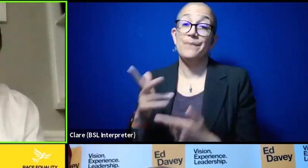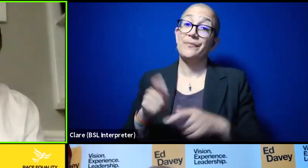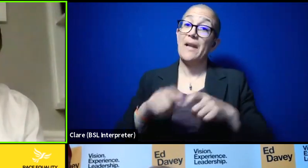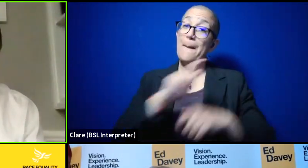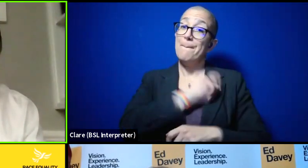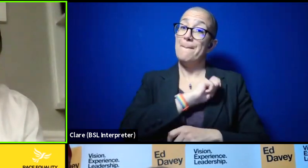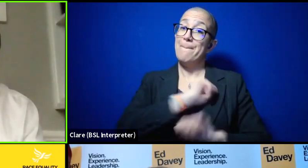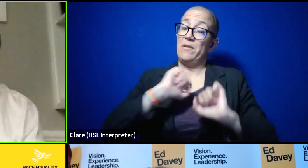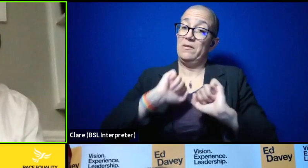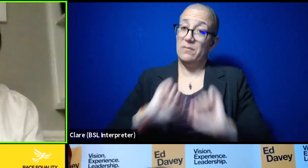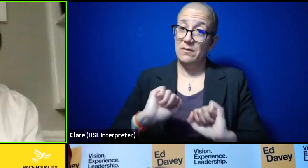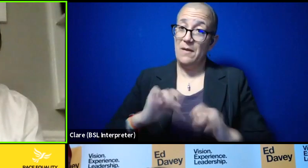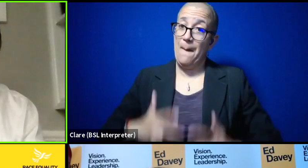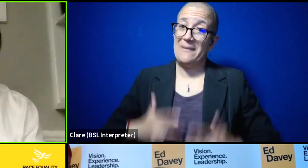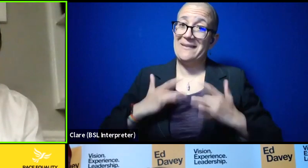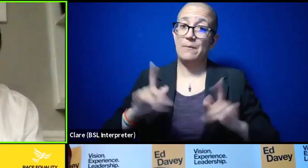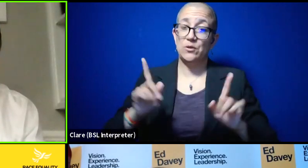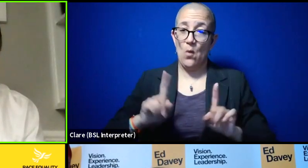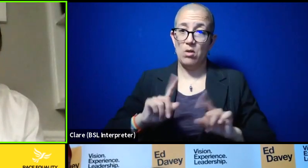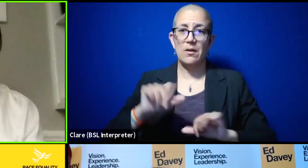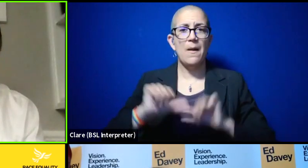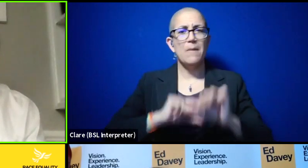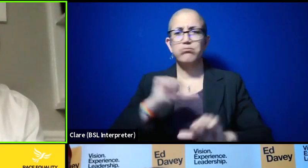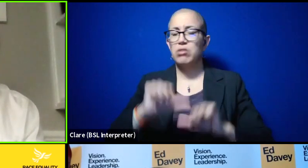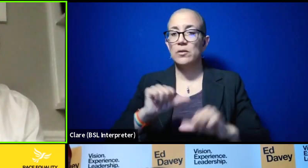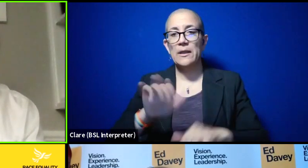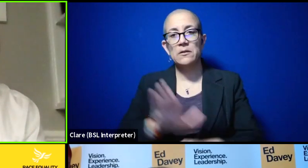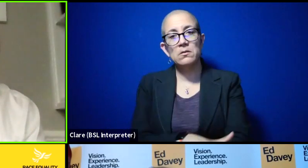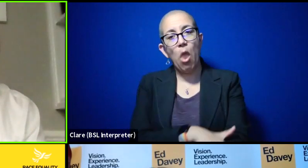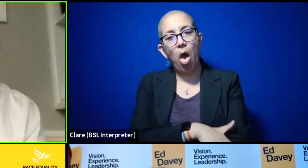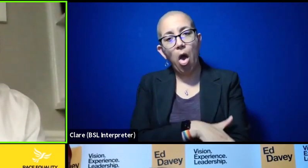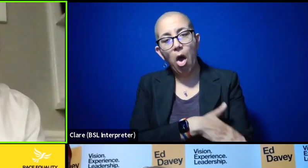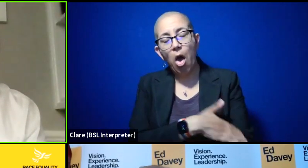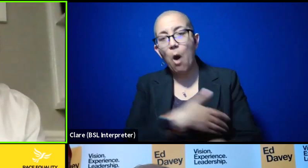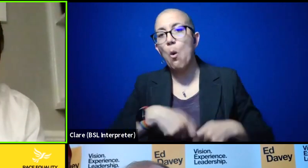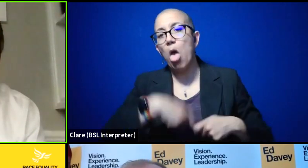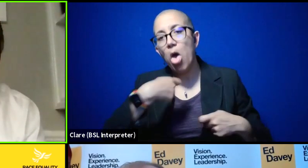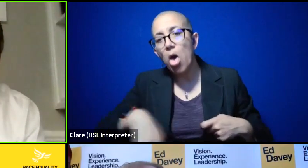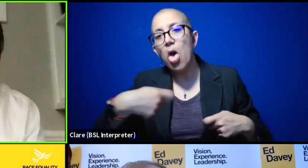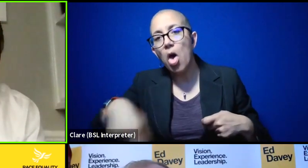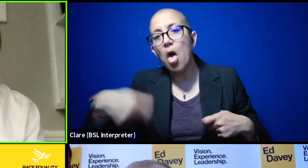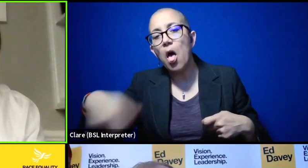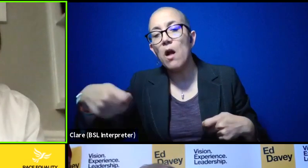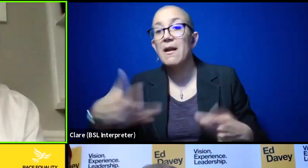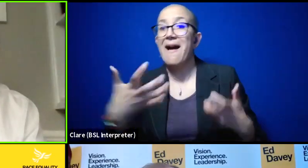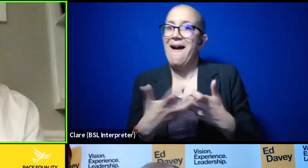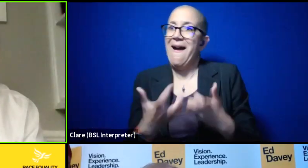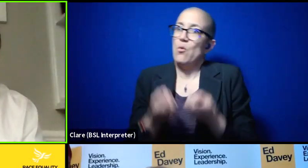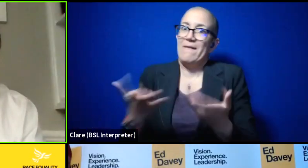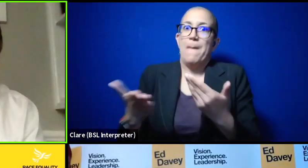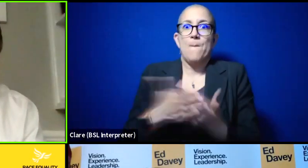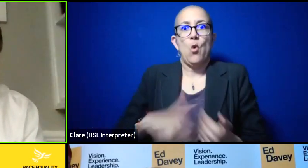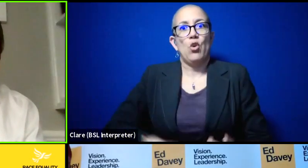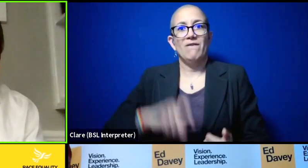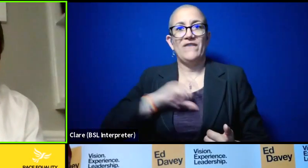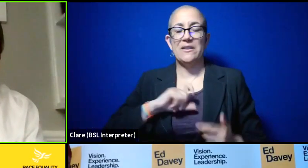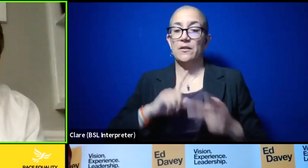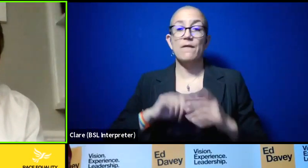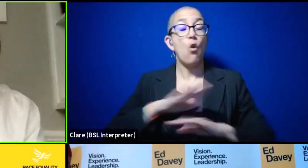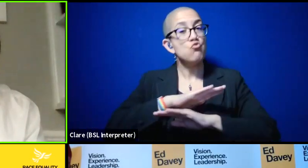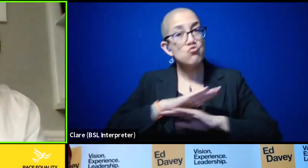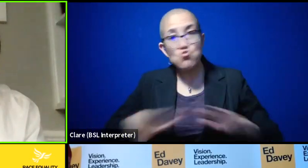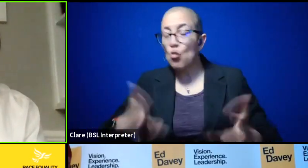that the processes are very slow and lengthy. So how could you give them more confidence with zero tolerance approach to